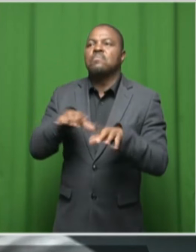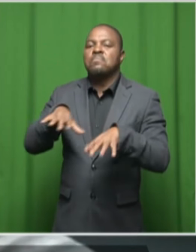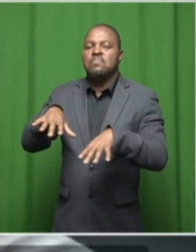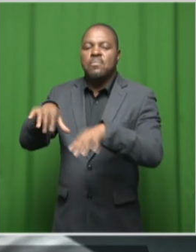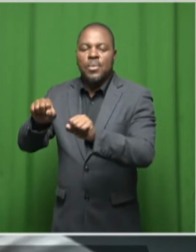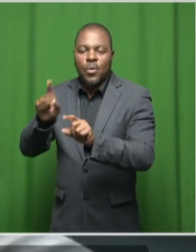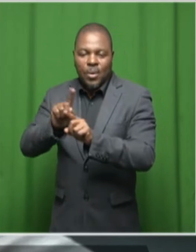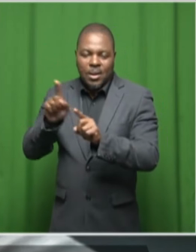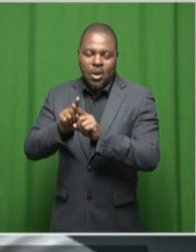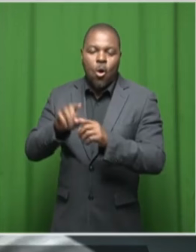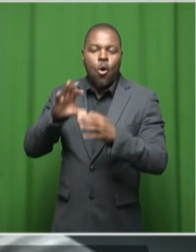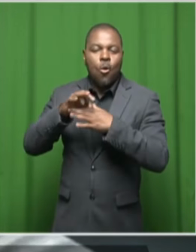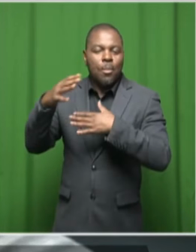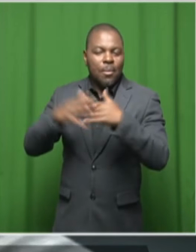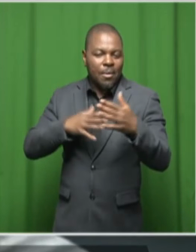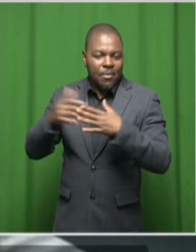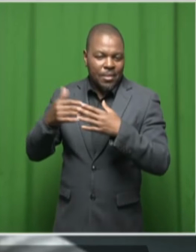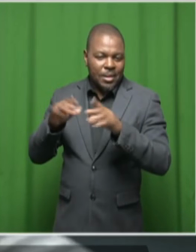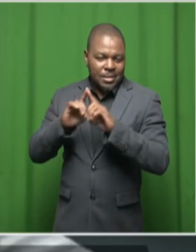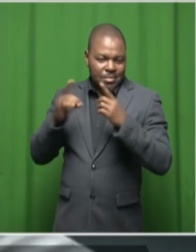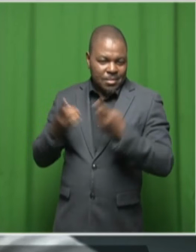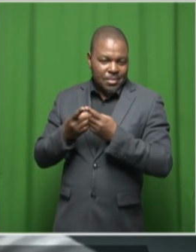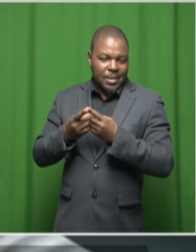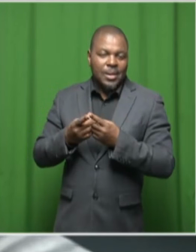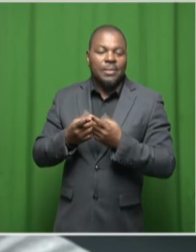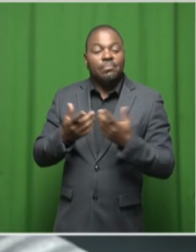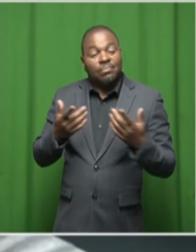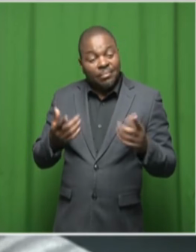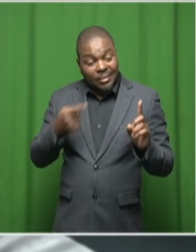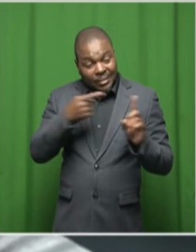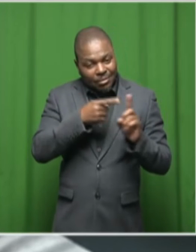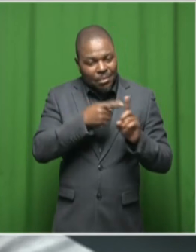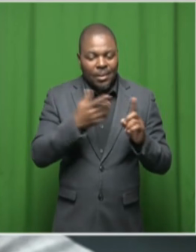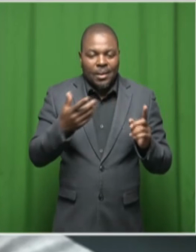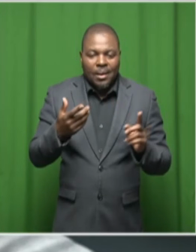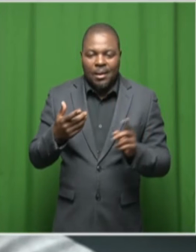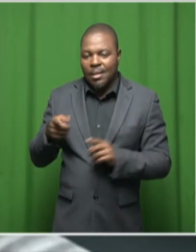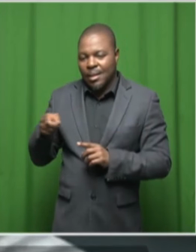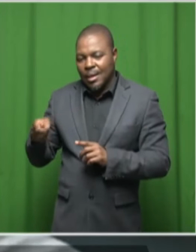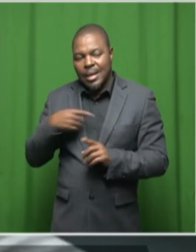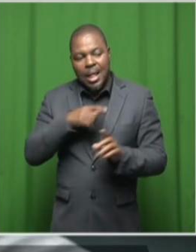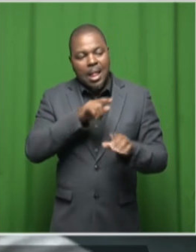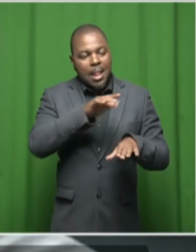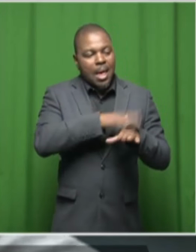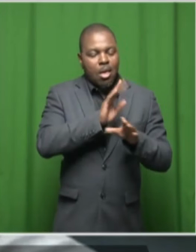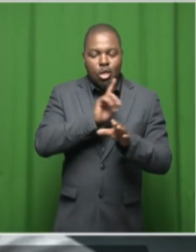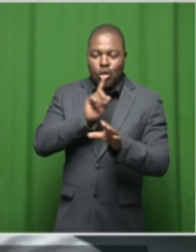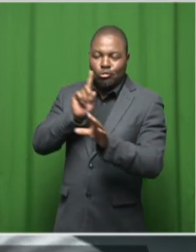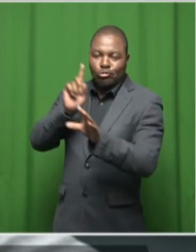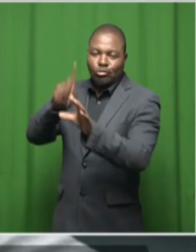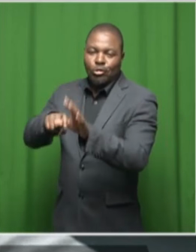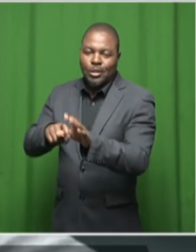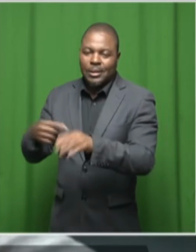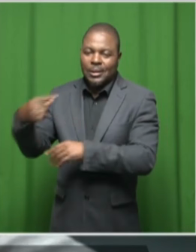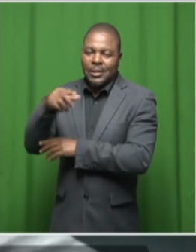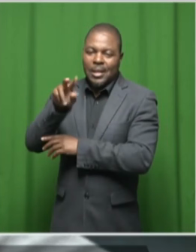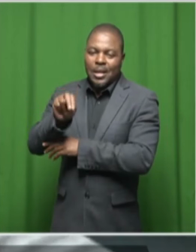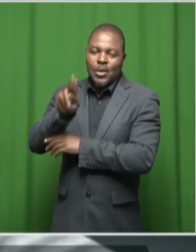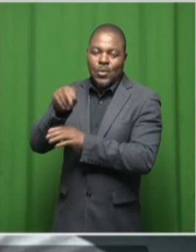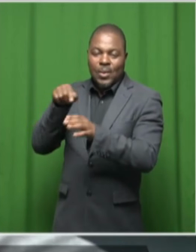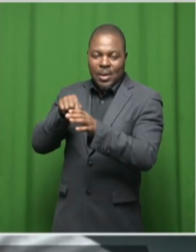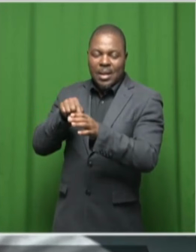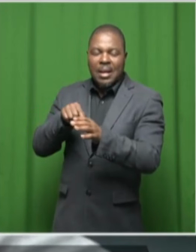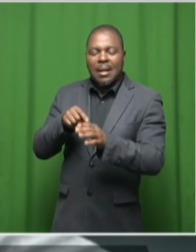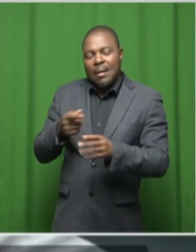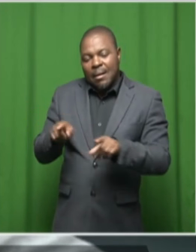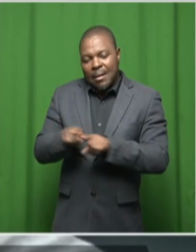because that was kind of a compromise position that he was given as a late joiner of a Government of National Unity, which had